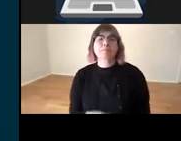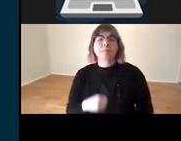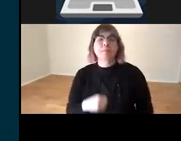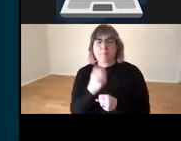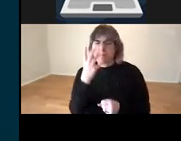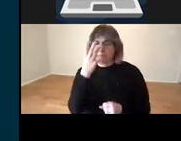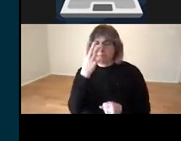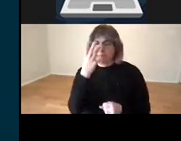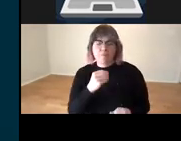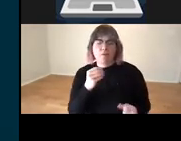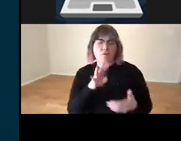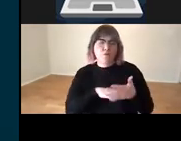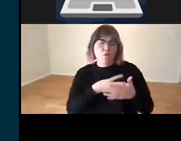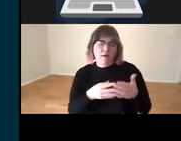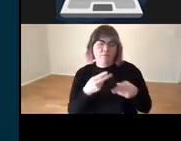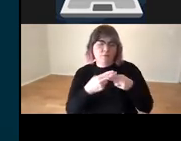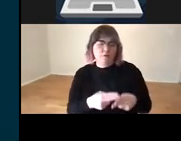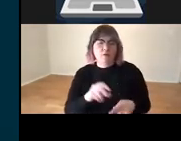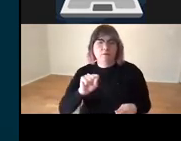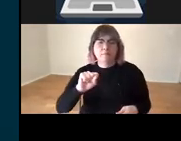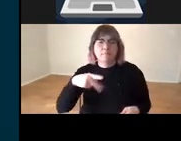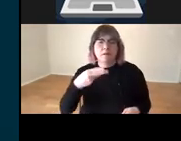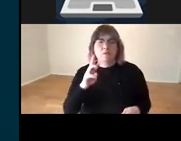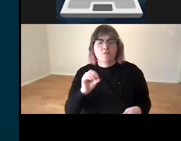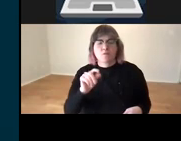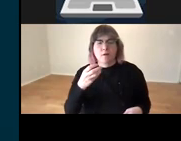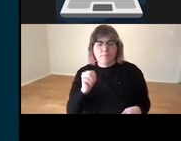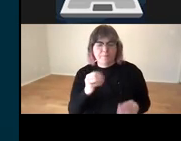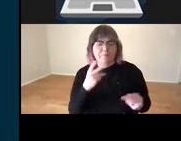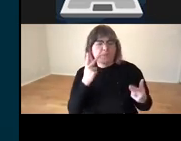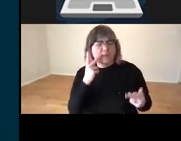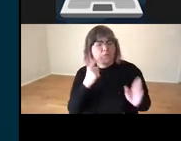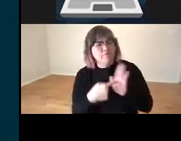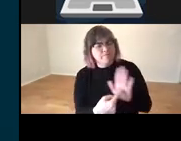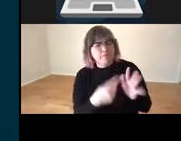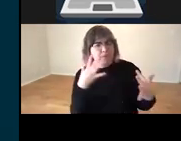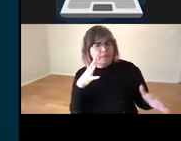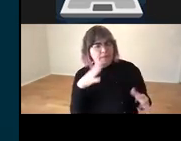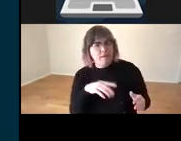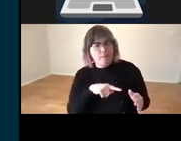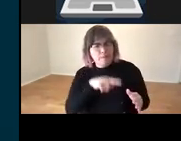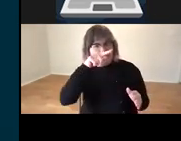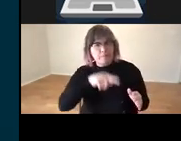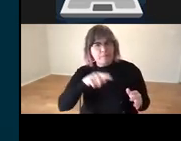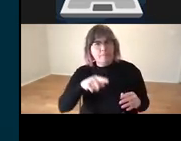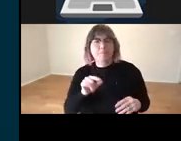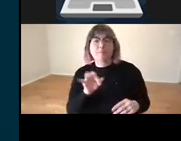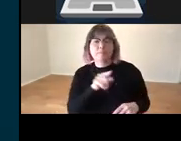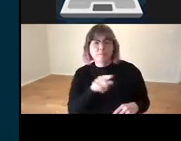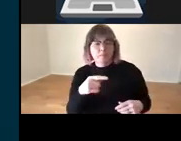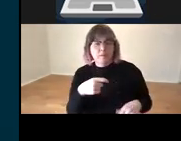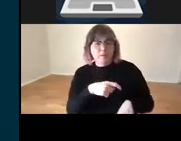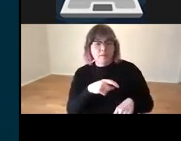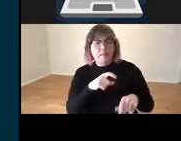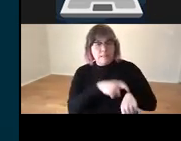beautiful graphs of sound, and we call them spectrograms. And these spectrograms are visual representations of sound. And so you have time on the